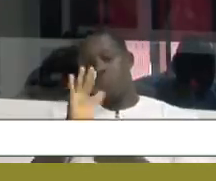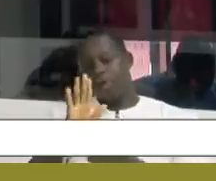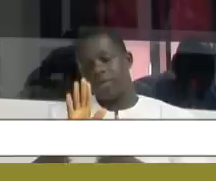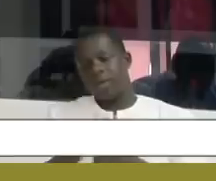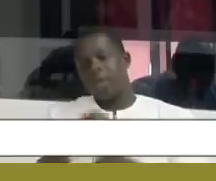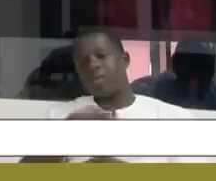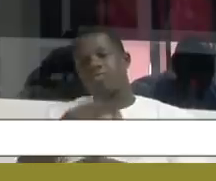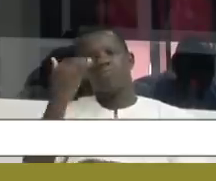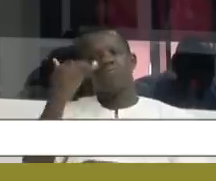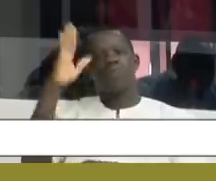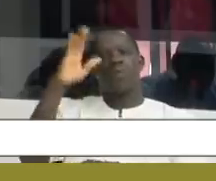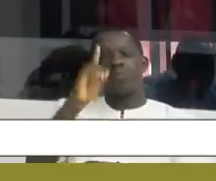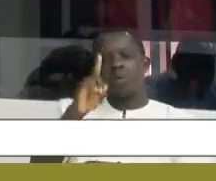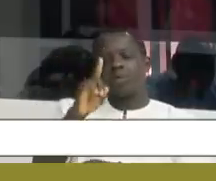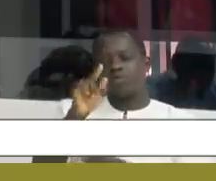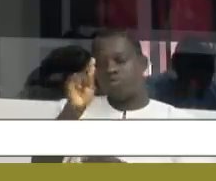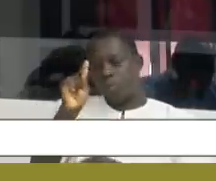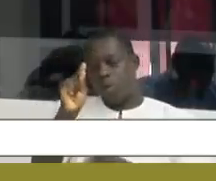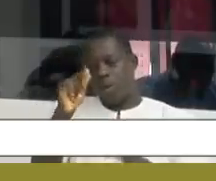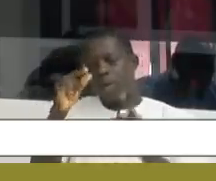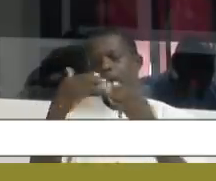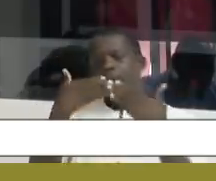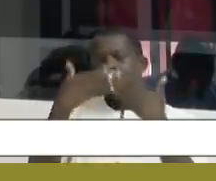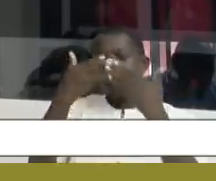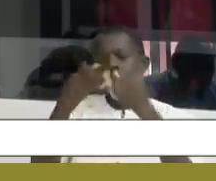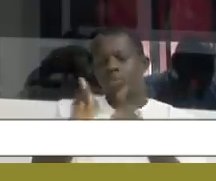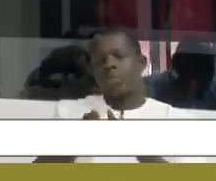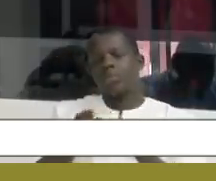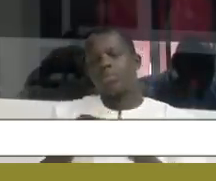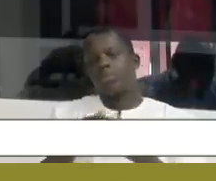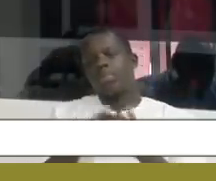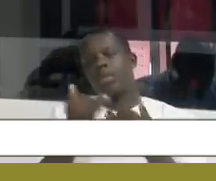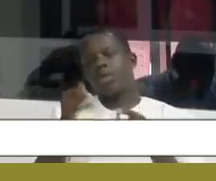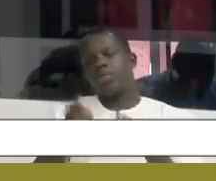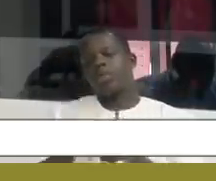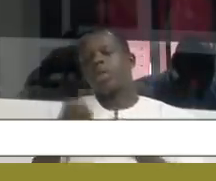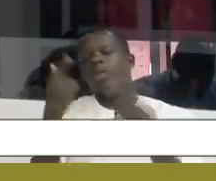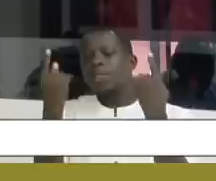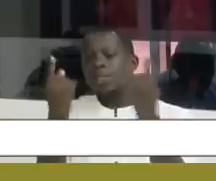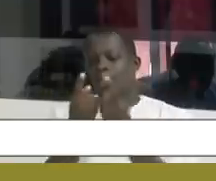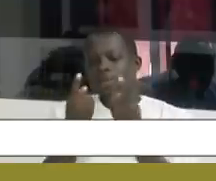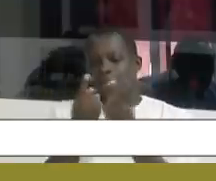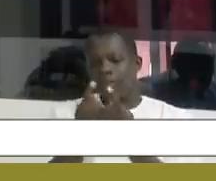I forgot one little detail during this Ram episode.